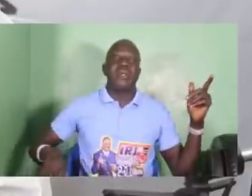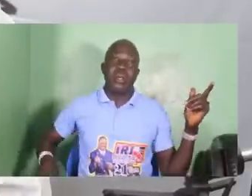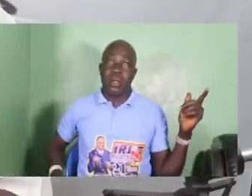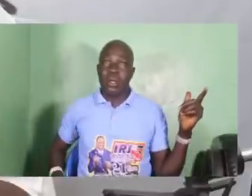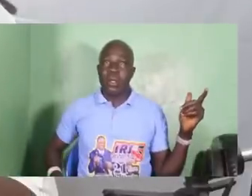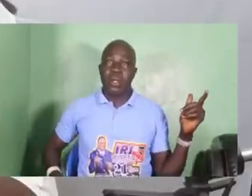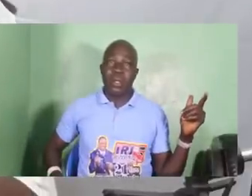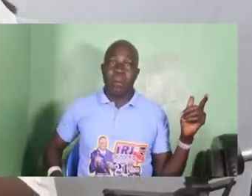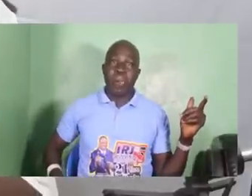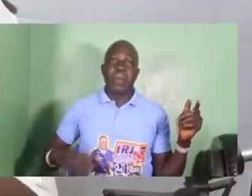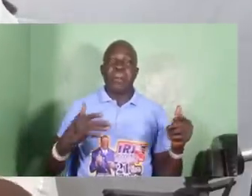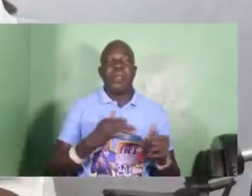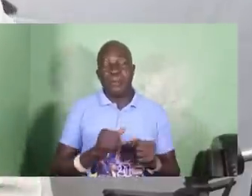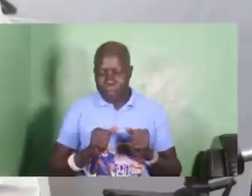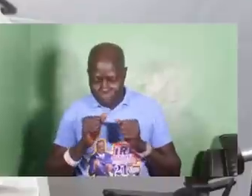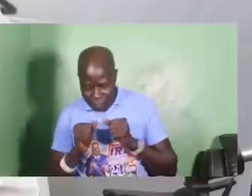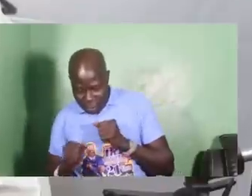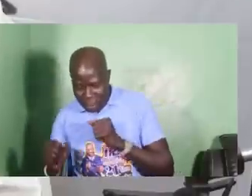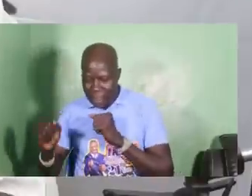in Jesus' name, our